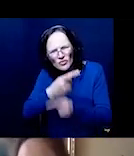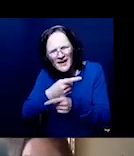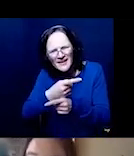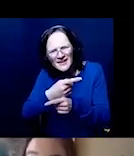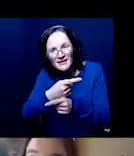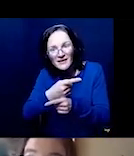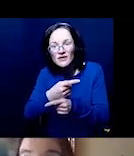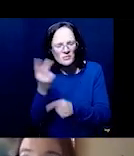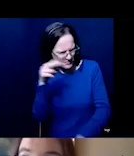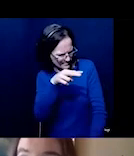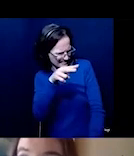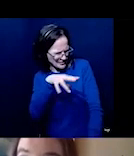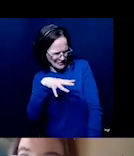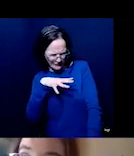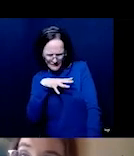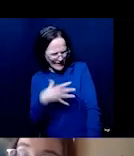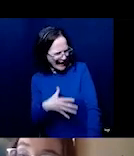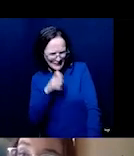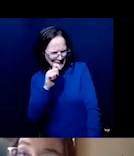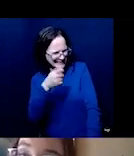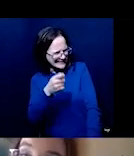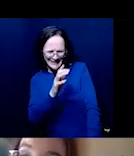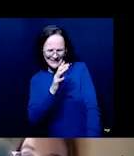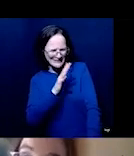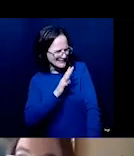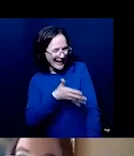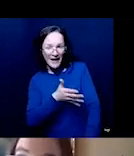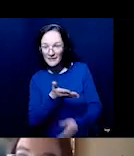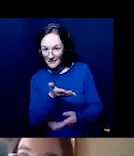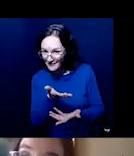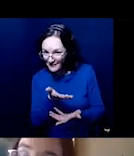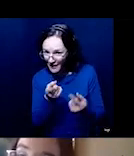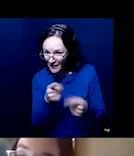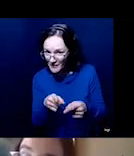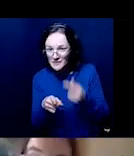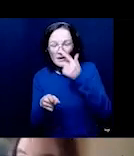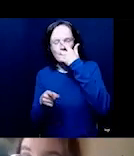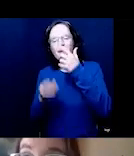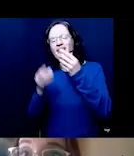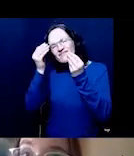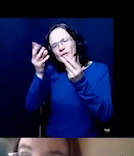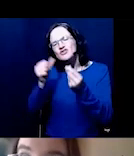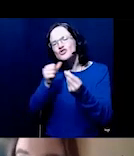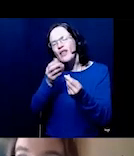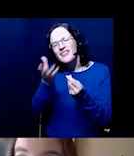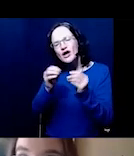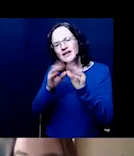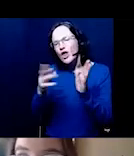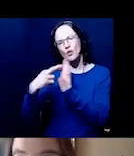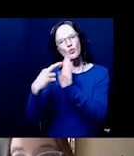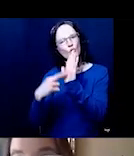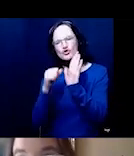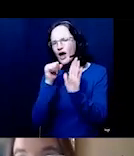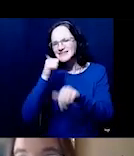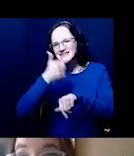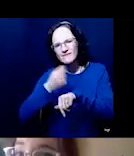going to think of the fact that you need that. And because the information is not out there, you can't necessarily know and judge